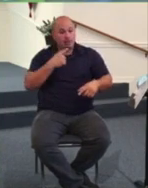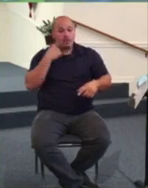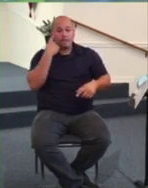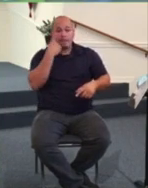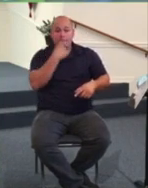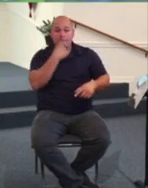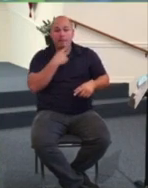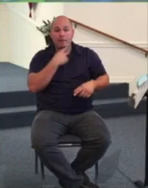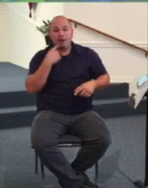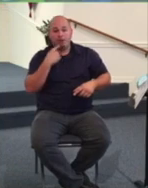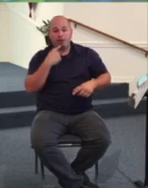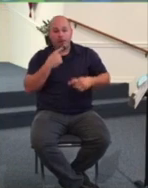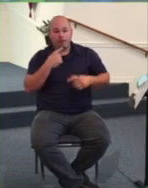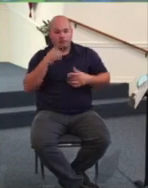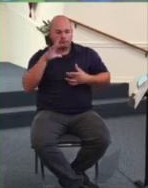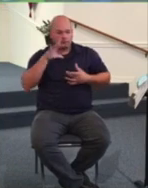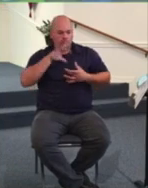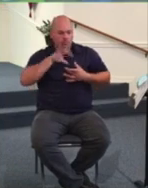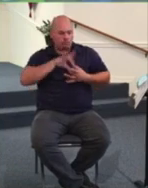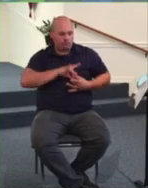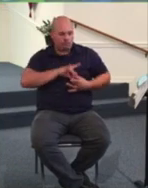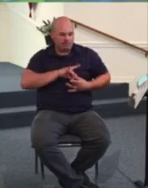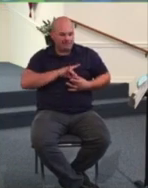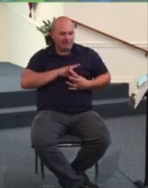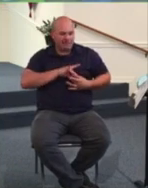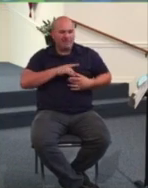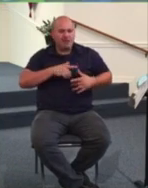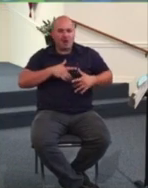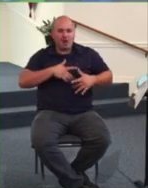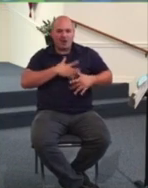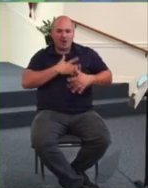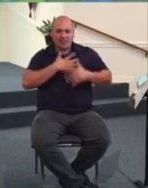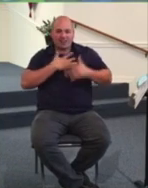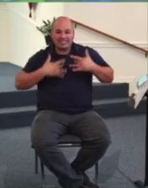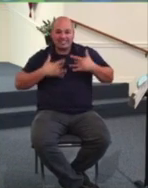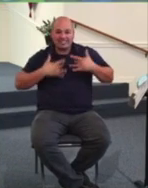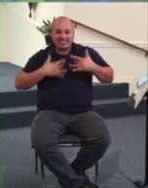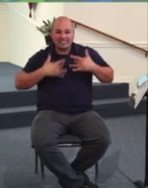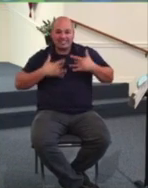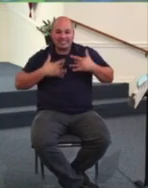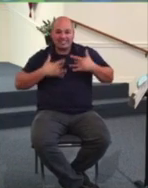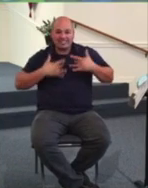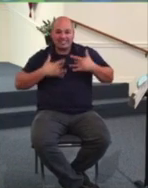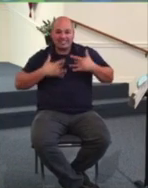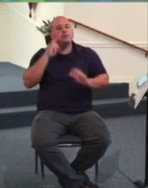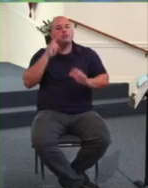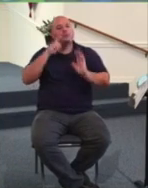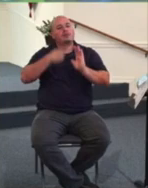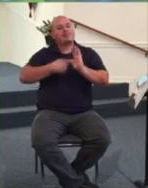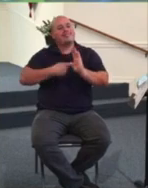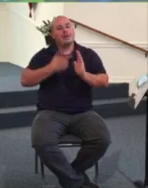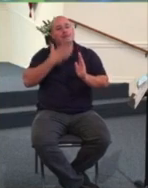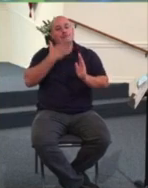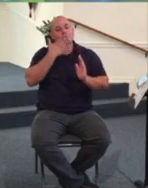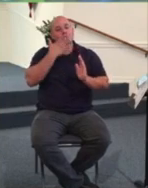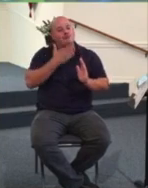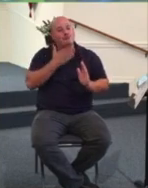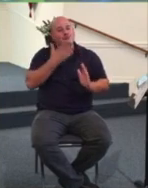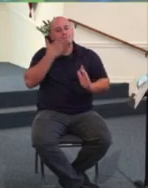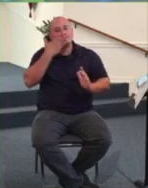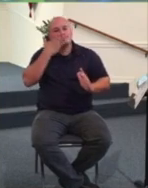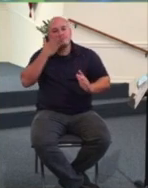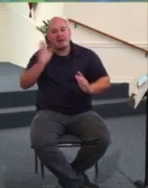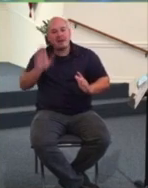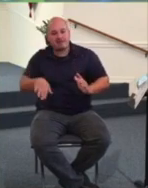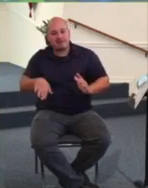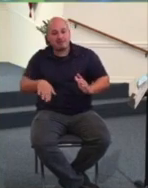And so you can, and we do, judge a person by their words and their deeds, and you can see whether or not they have a good heart. But when